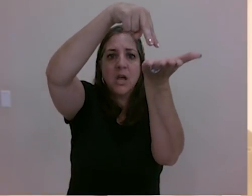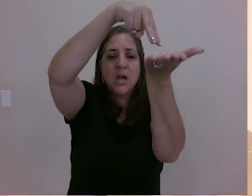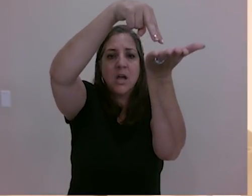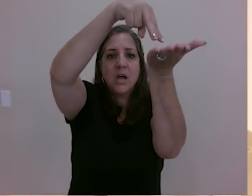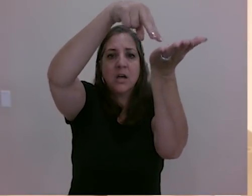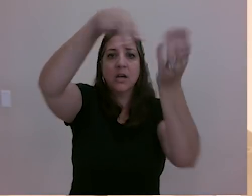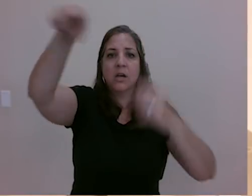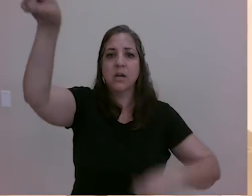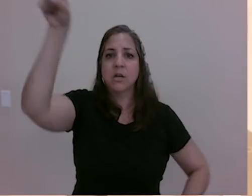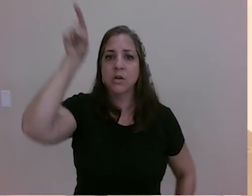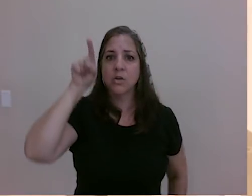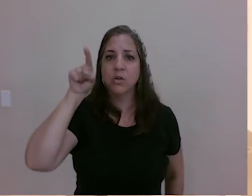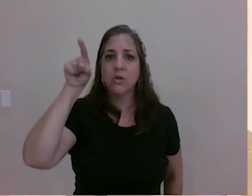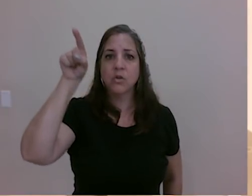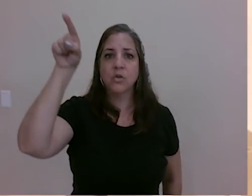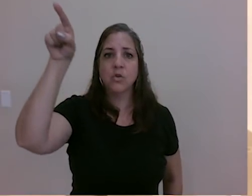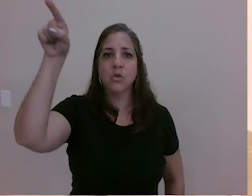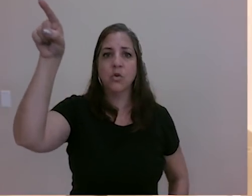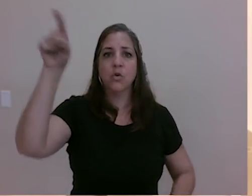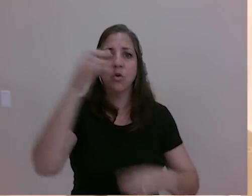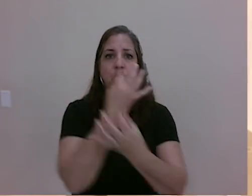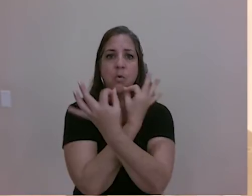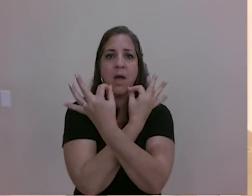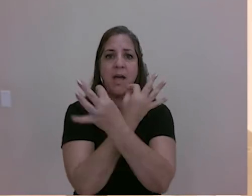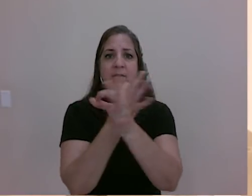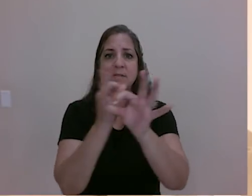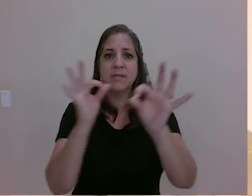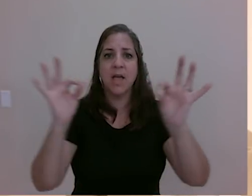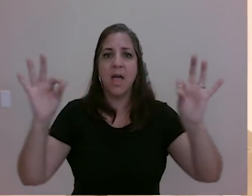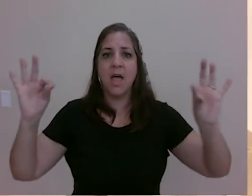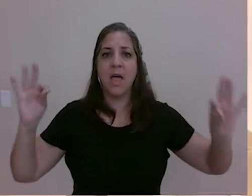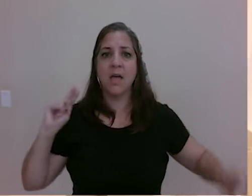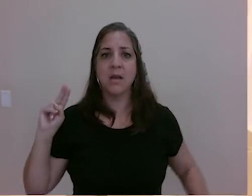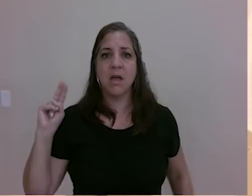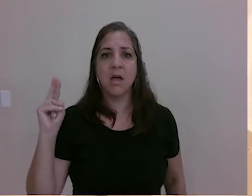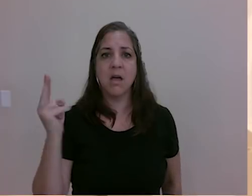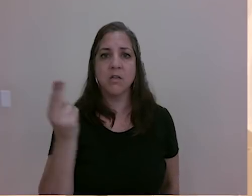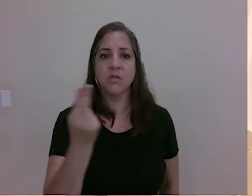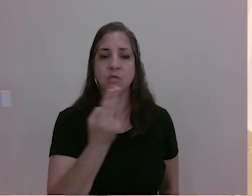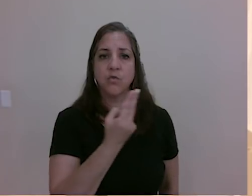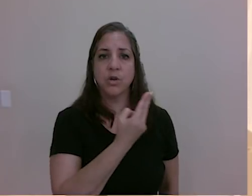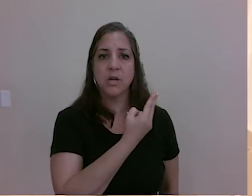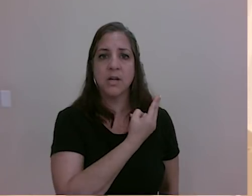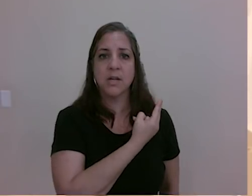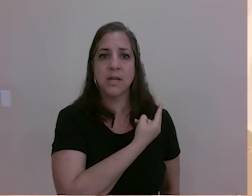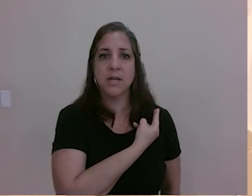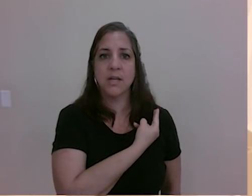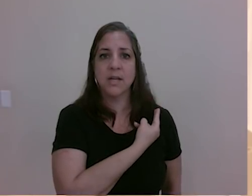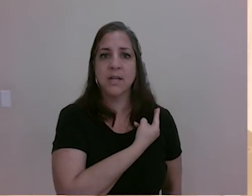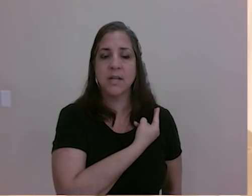resurrection you have set us free.